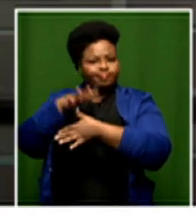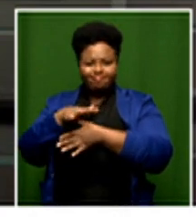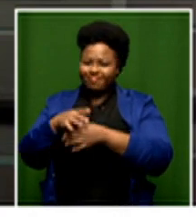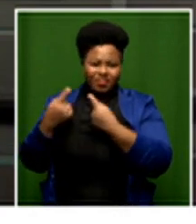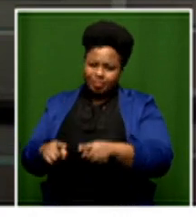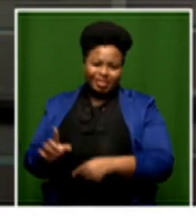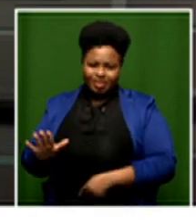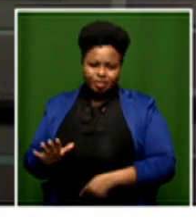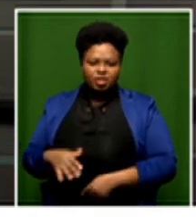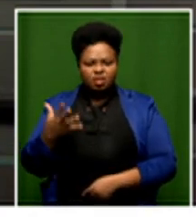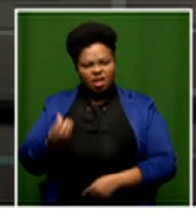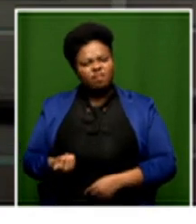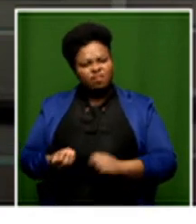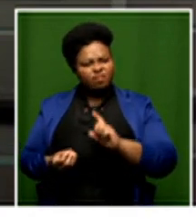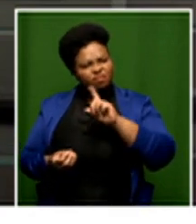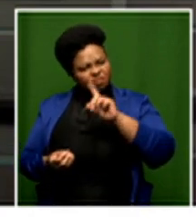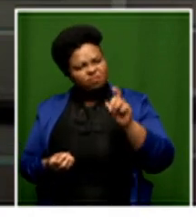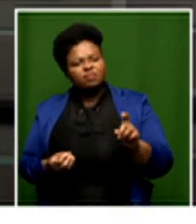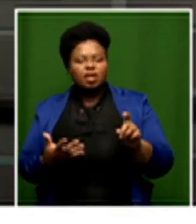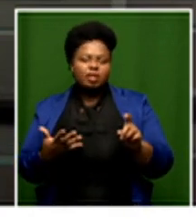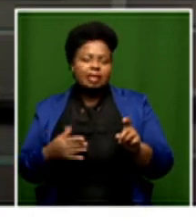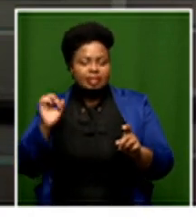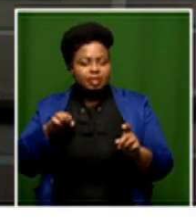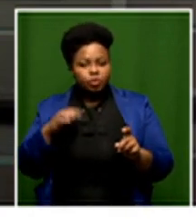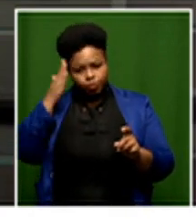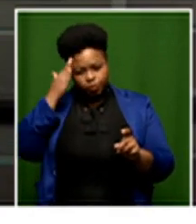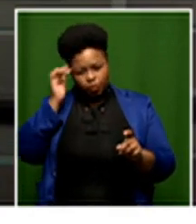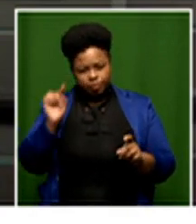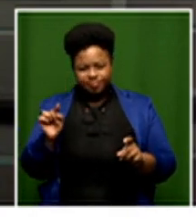system budget, and obviously it's a very difficult